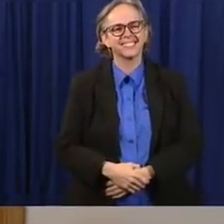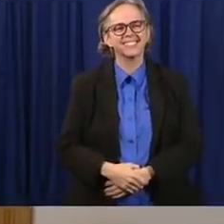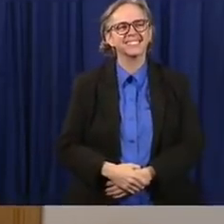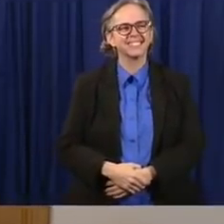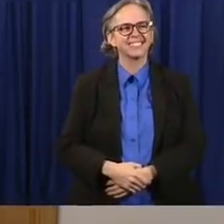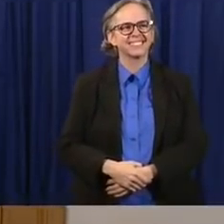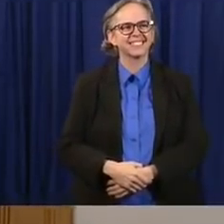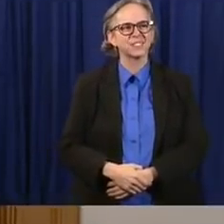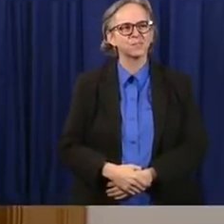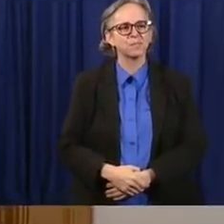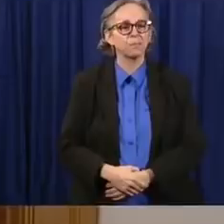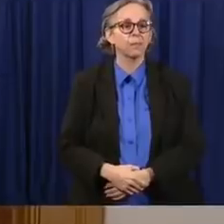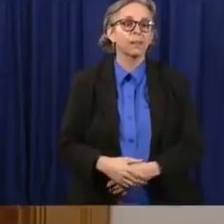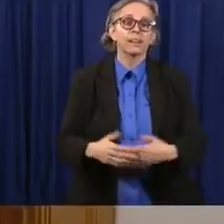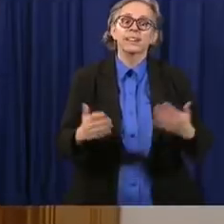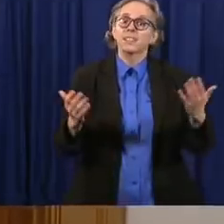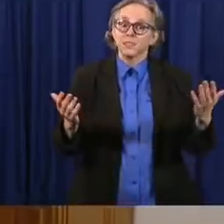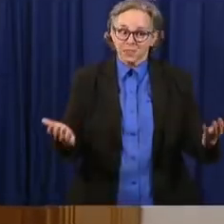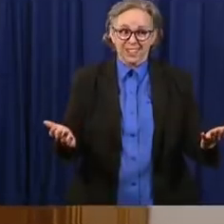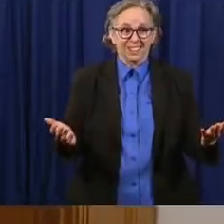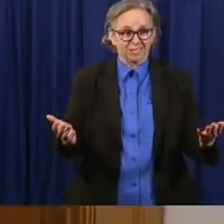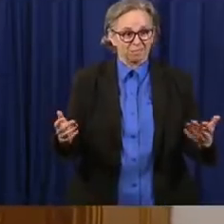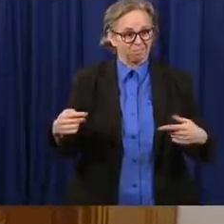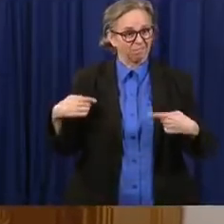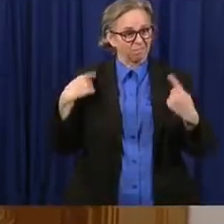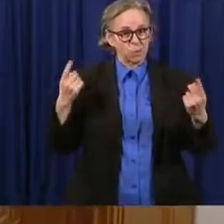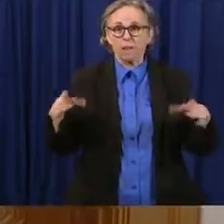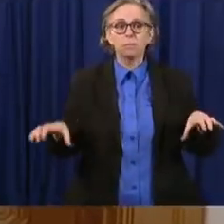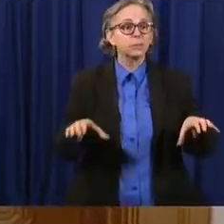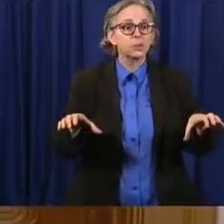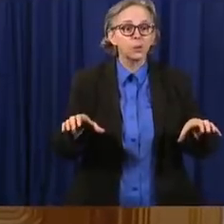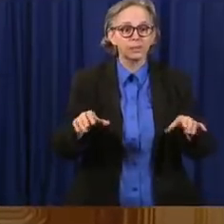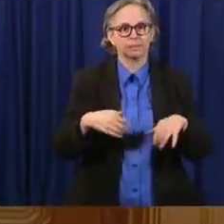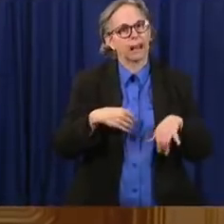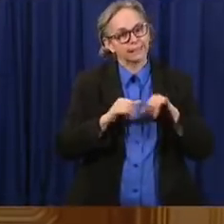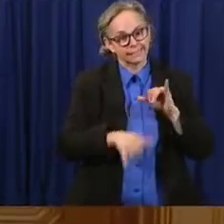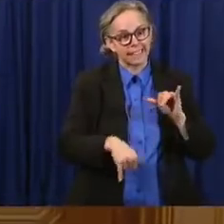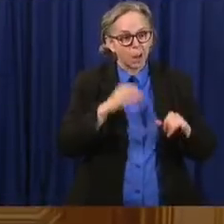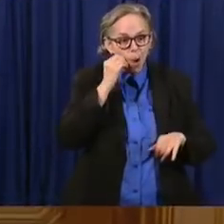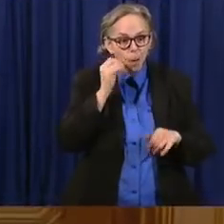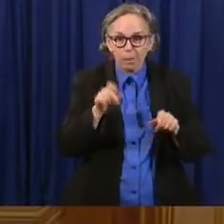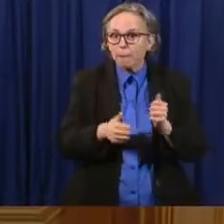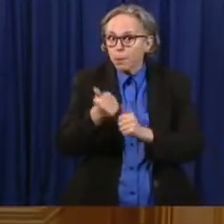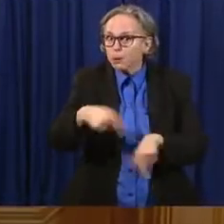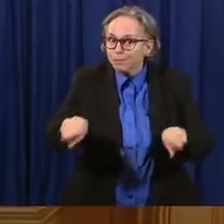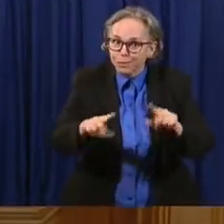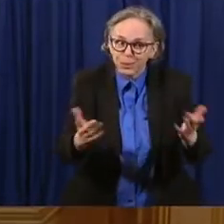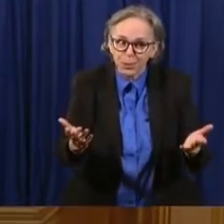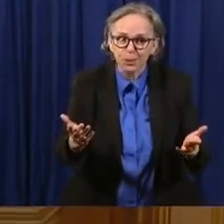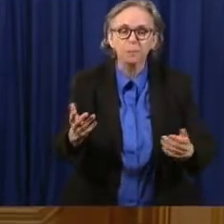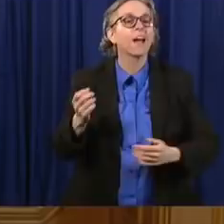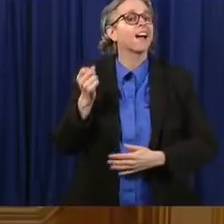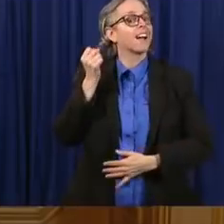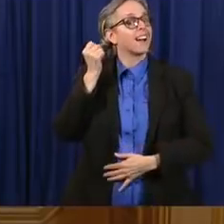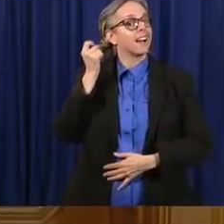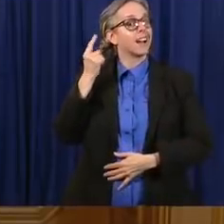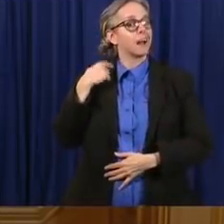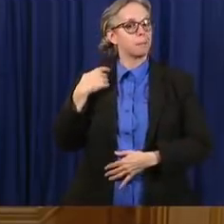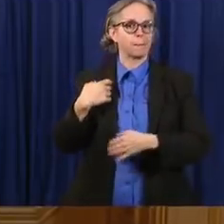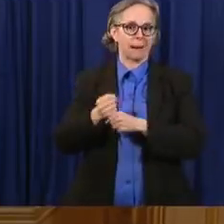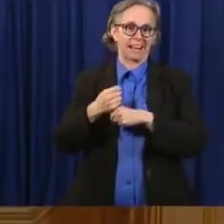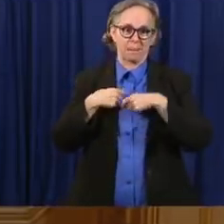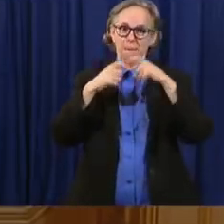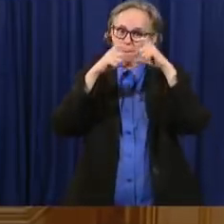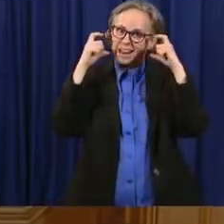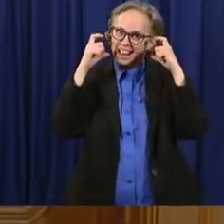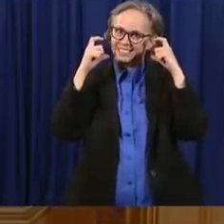Well, mostly what I've been doing is staying home like most of you, but I have been making some face masks too, and I've had kind